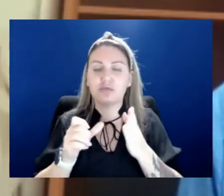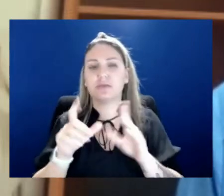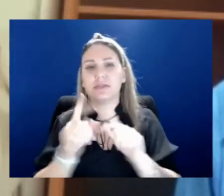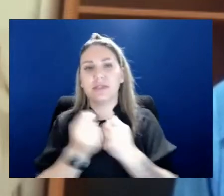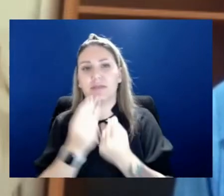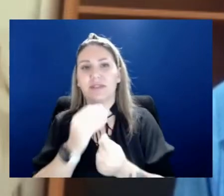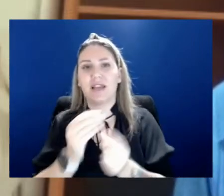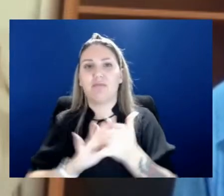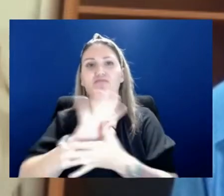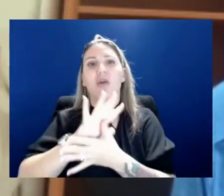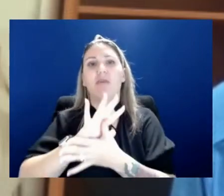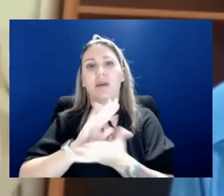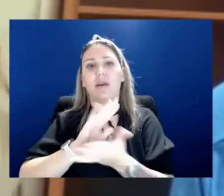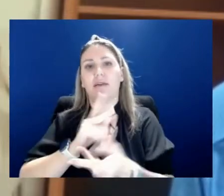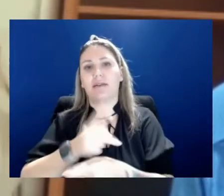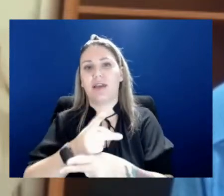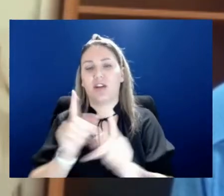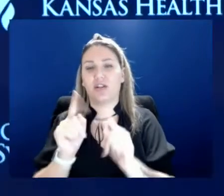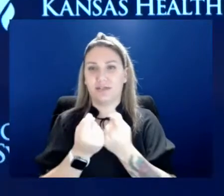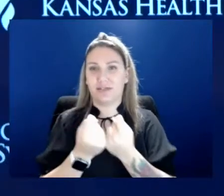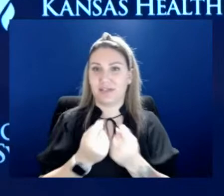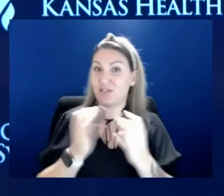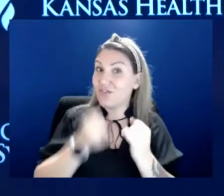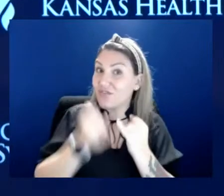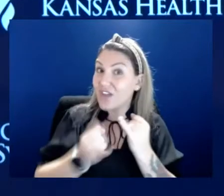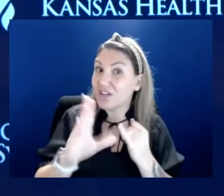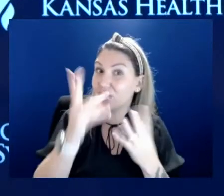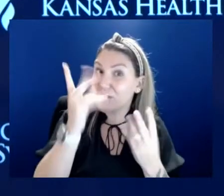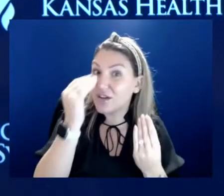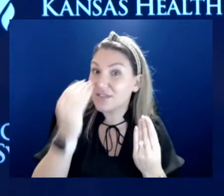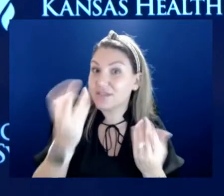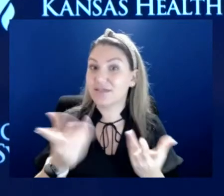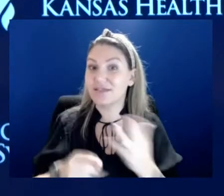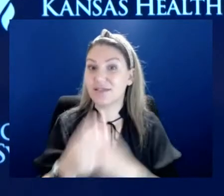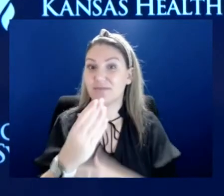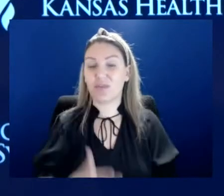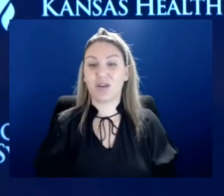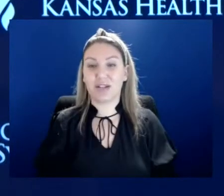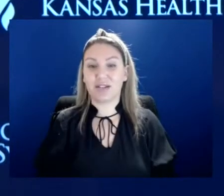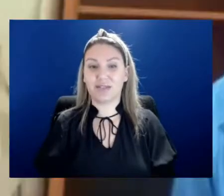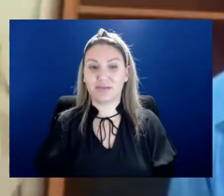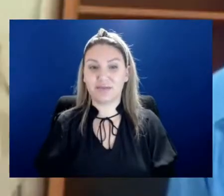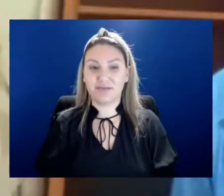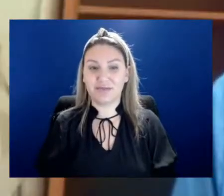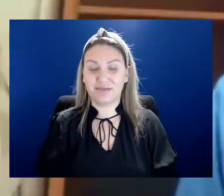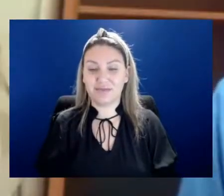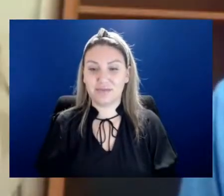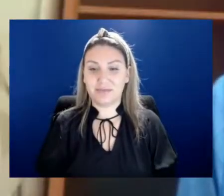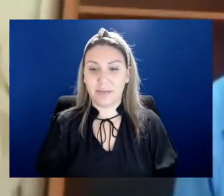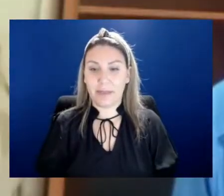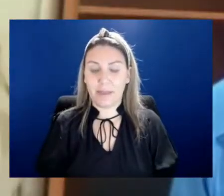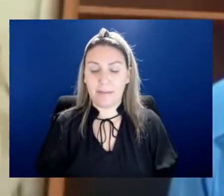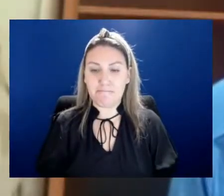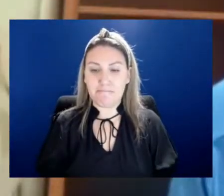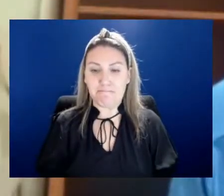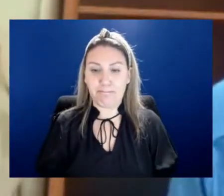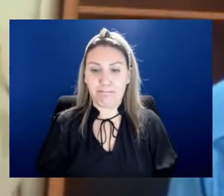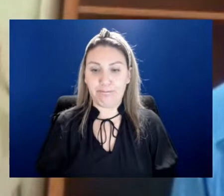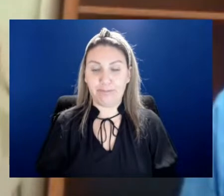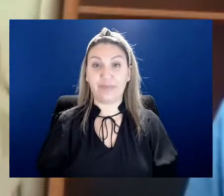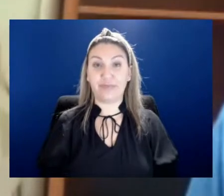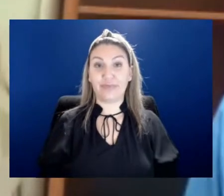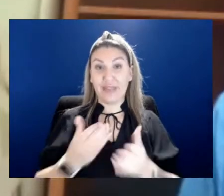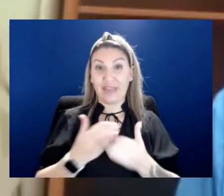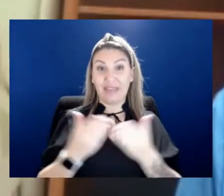here. All right, so give me a final thought this morning. Well, the thing that I think that strikes me